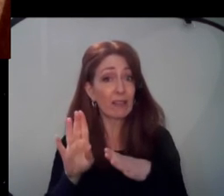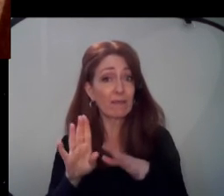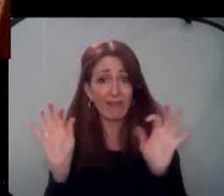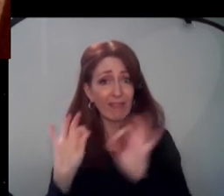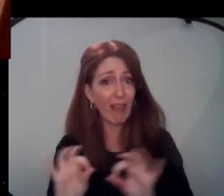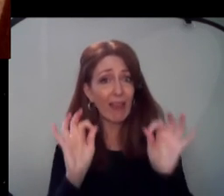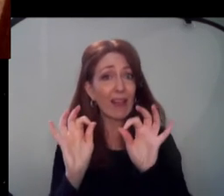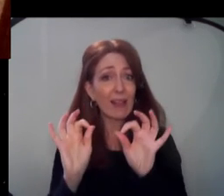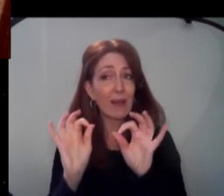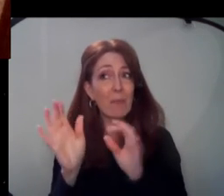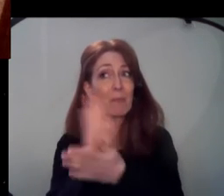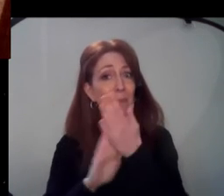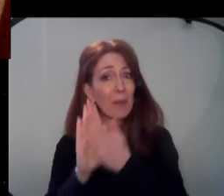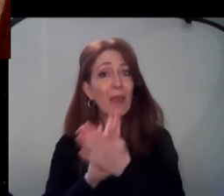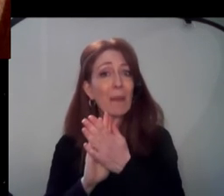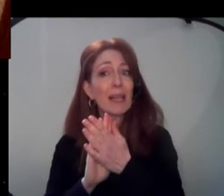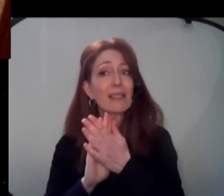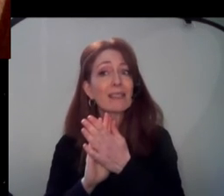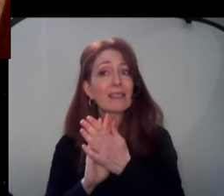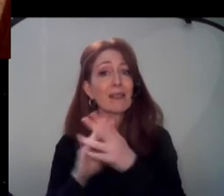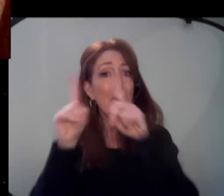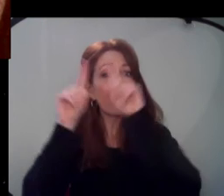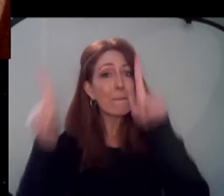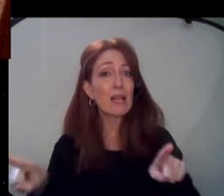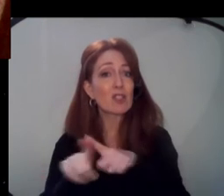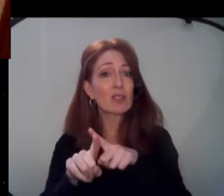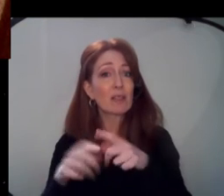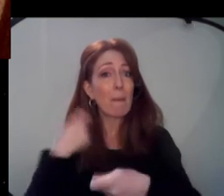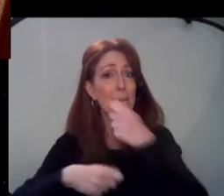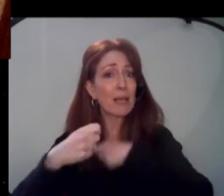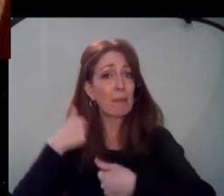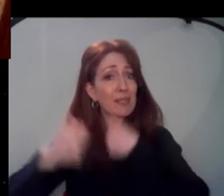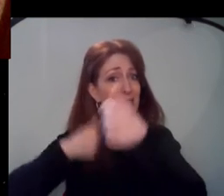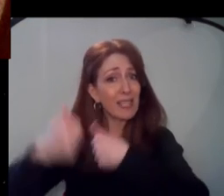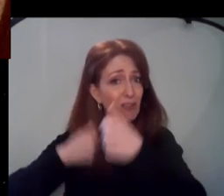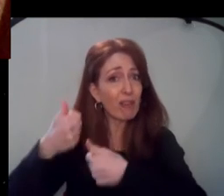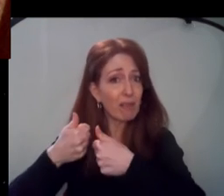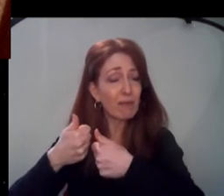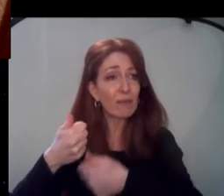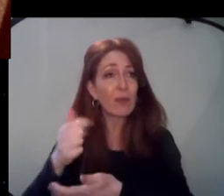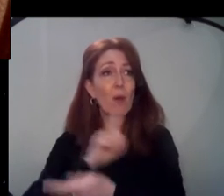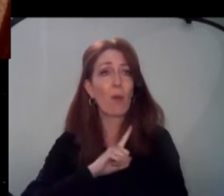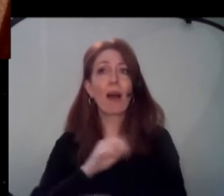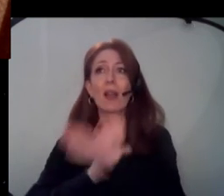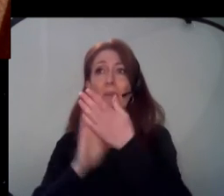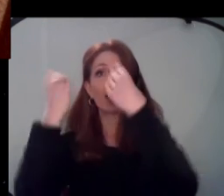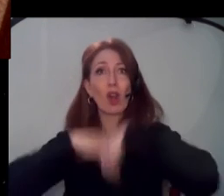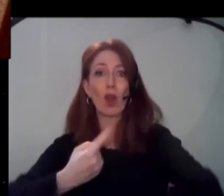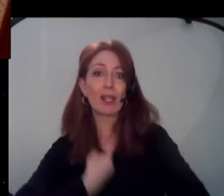pictures all the more convincing and successful, because she had to just learn from herself and her, maybe her female friends,